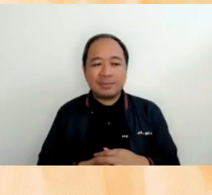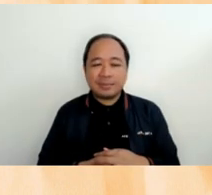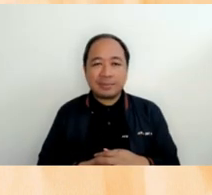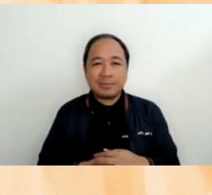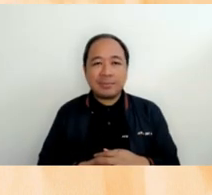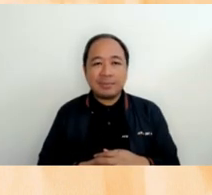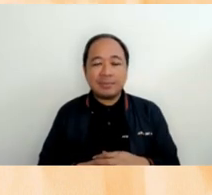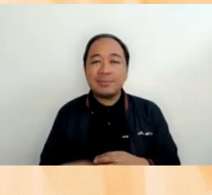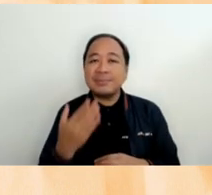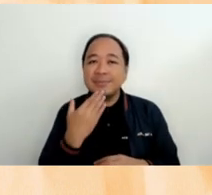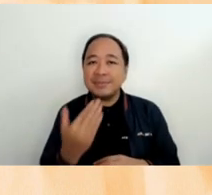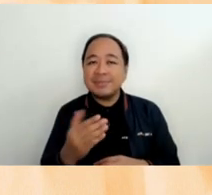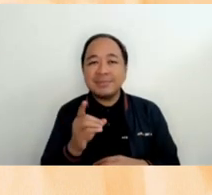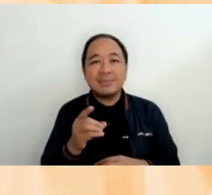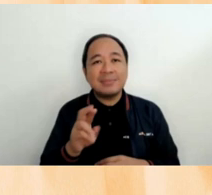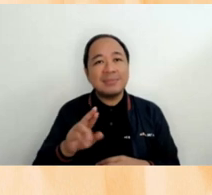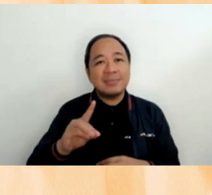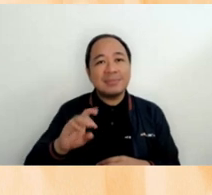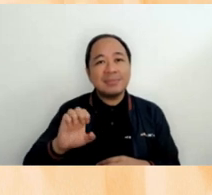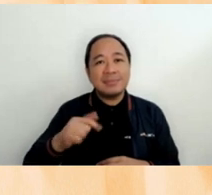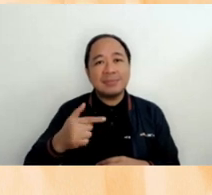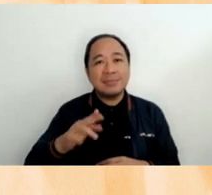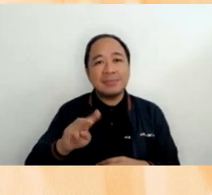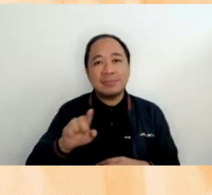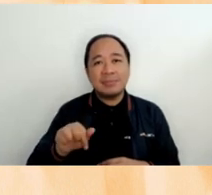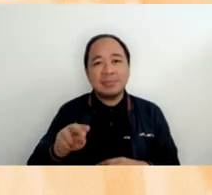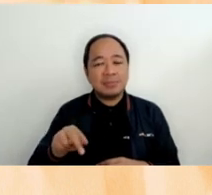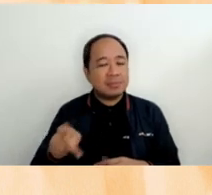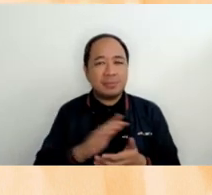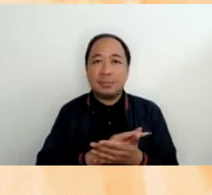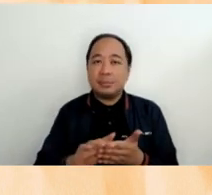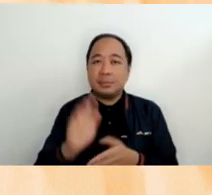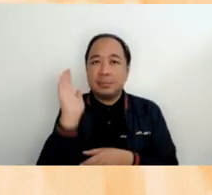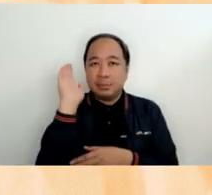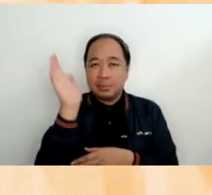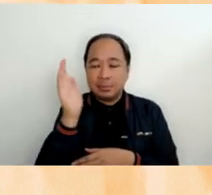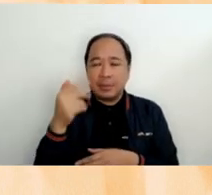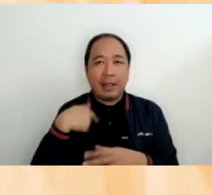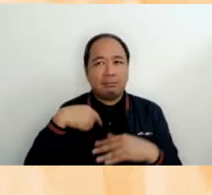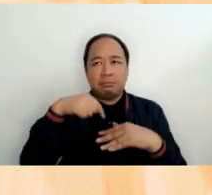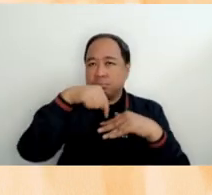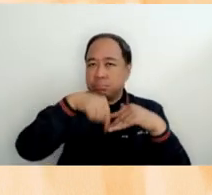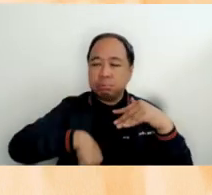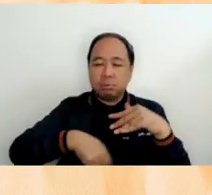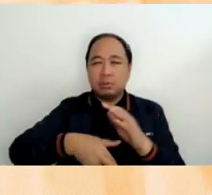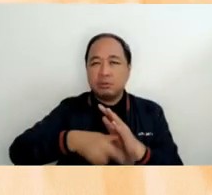Thank you, Dr. De Guzman. It was a very nice lecture. You have given us a thorough review on mental health, and I